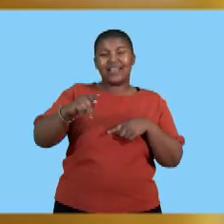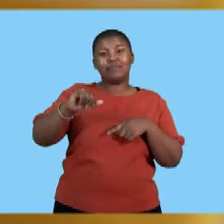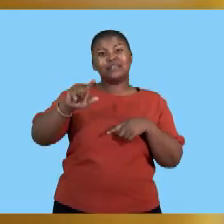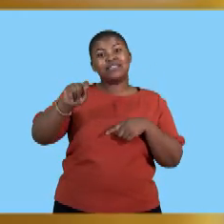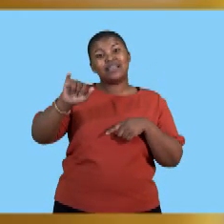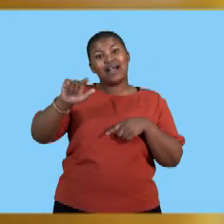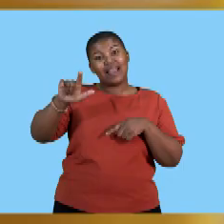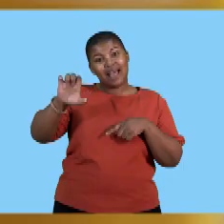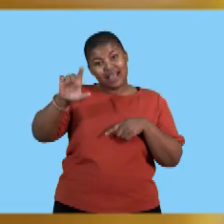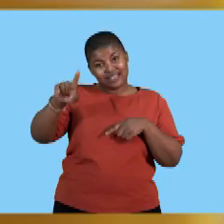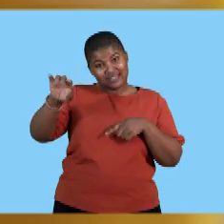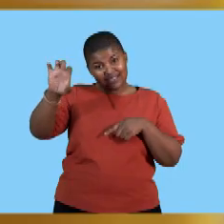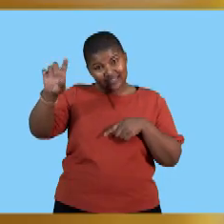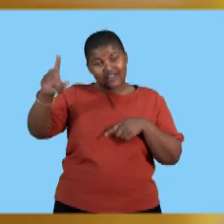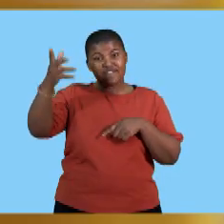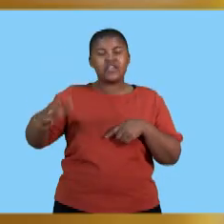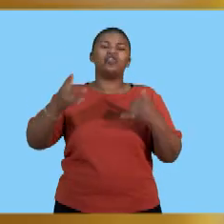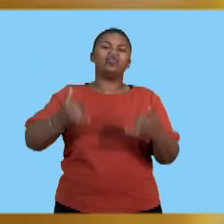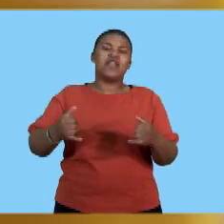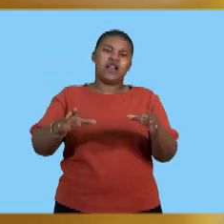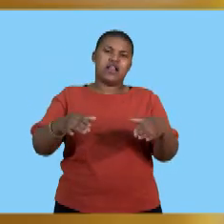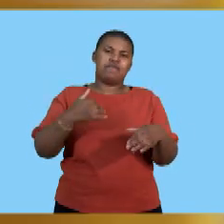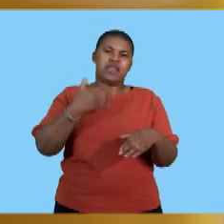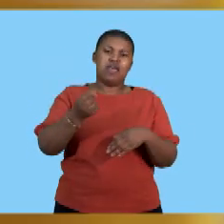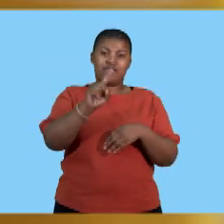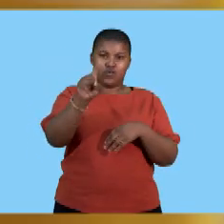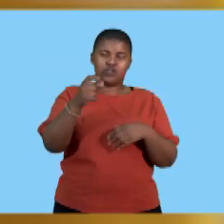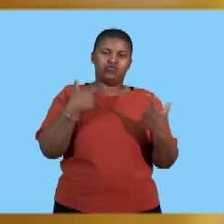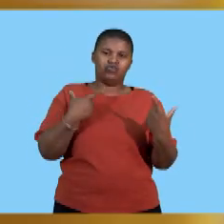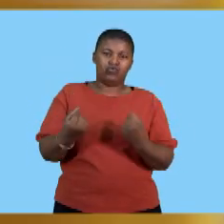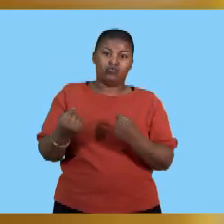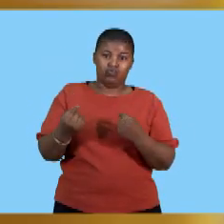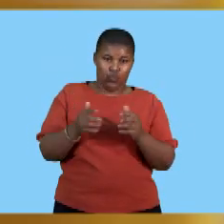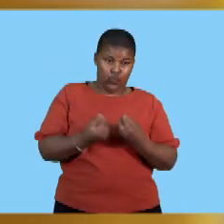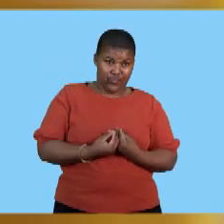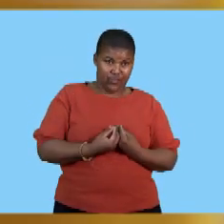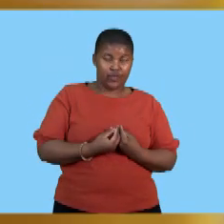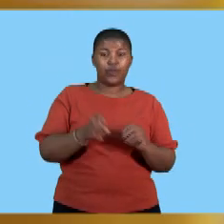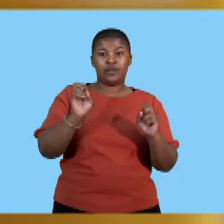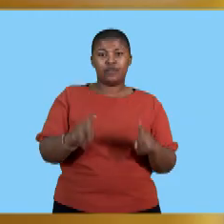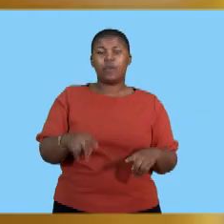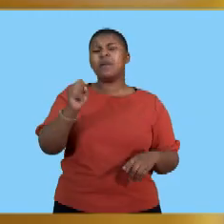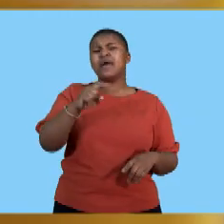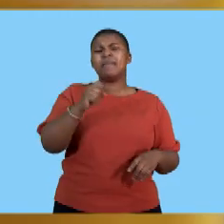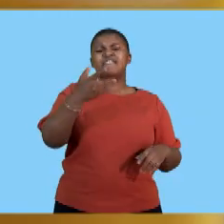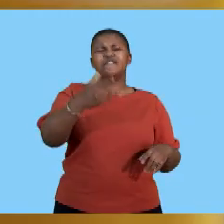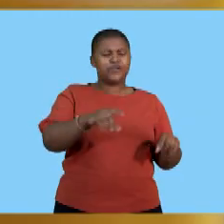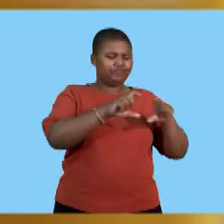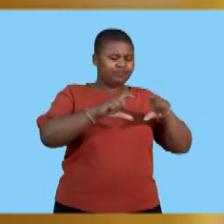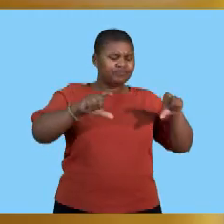capitalized. In today's class, I have a question that I want us to do together. It is an